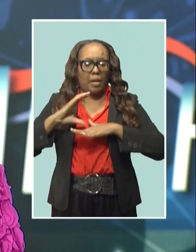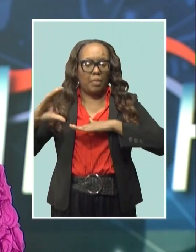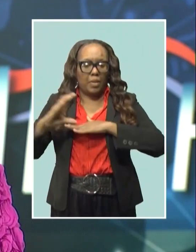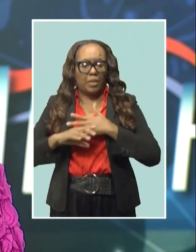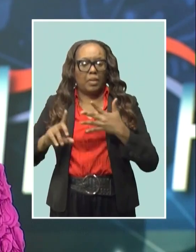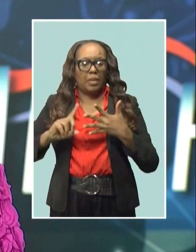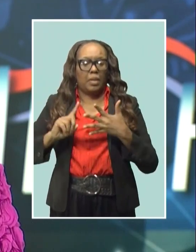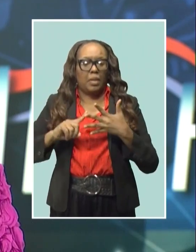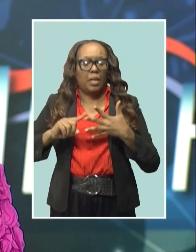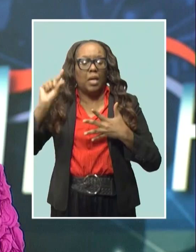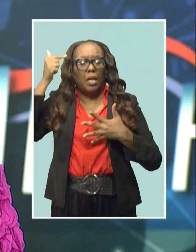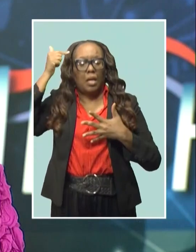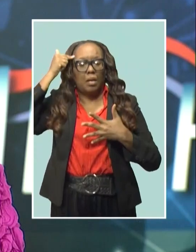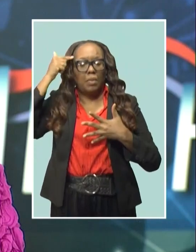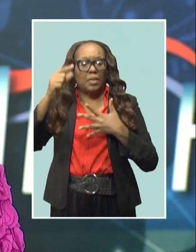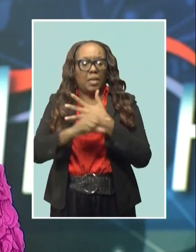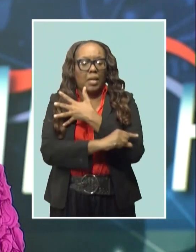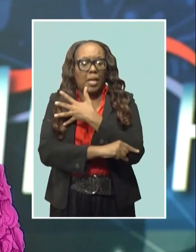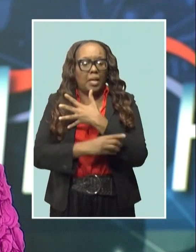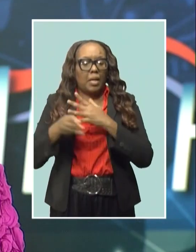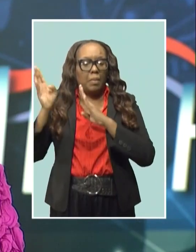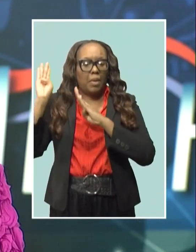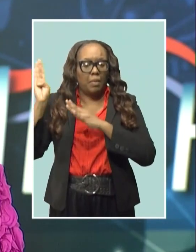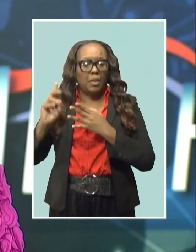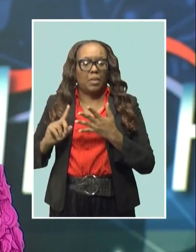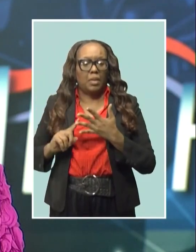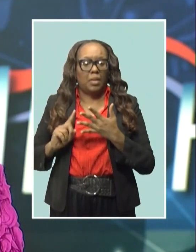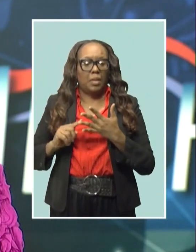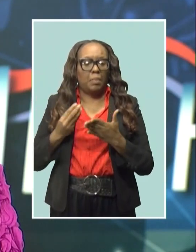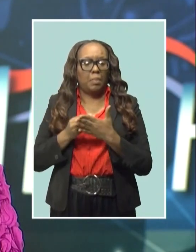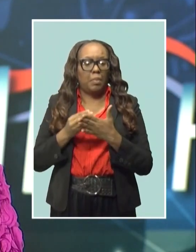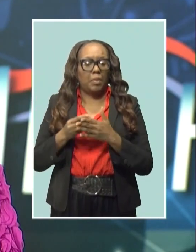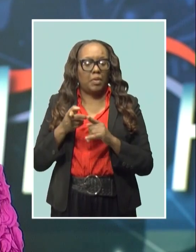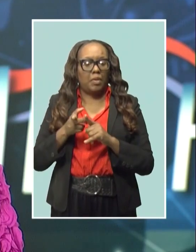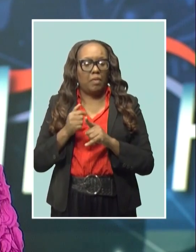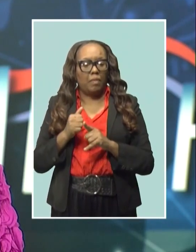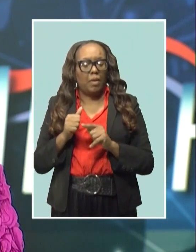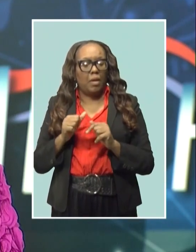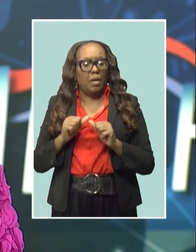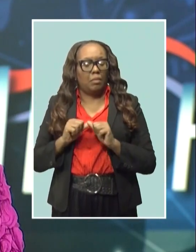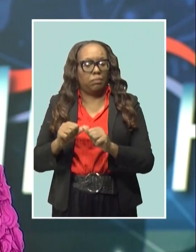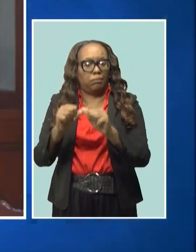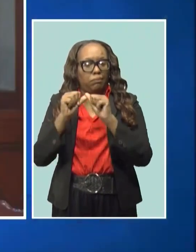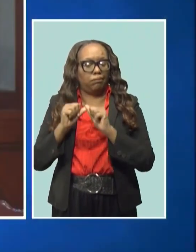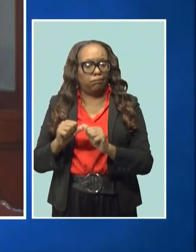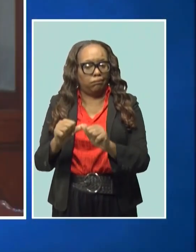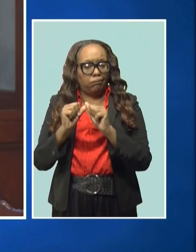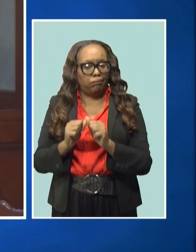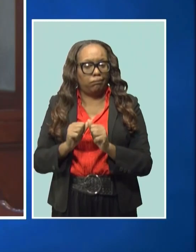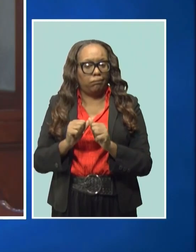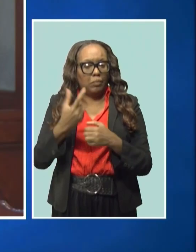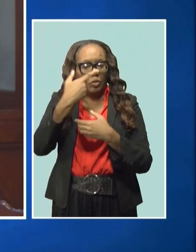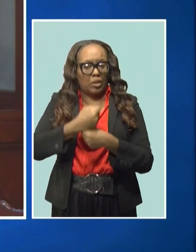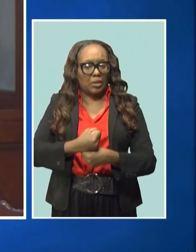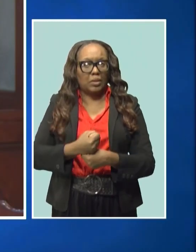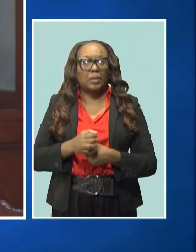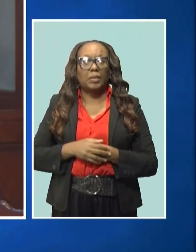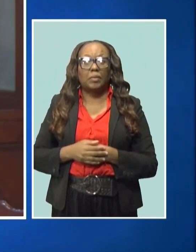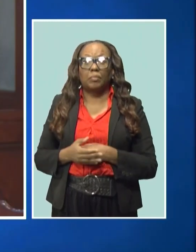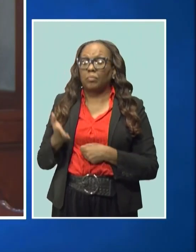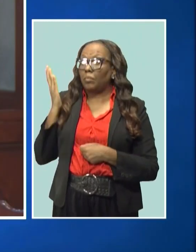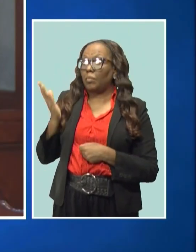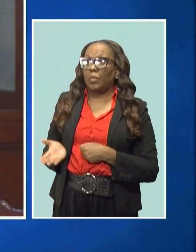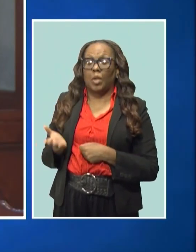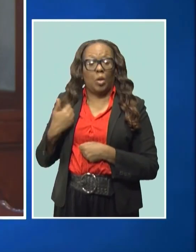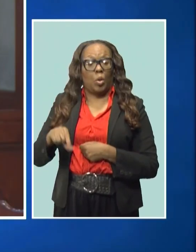and Bahamas, as well as funds from the Resilience and Sustainability Trust. We felt it was important that given